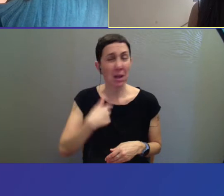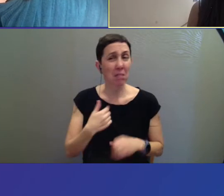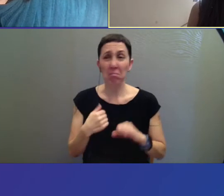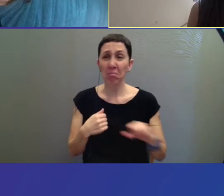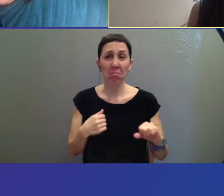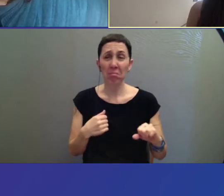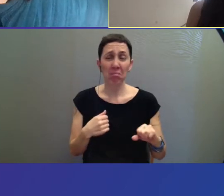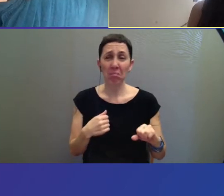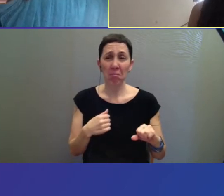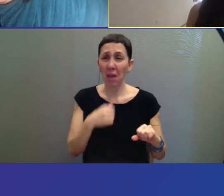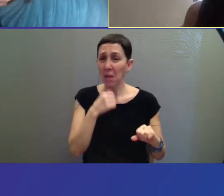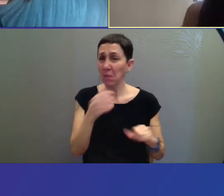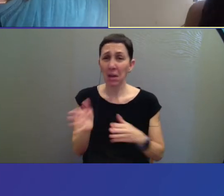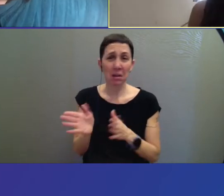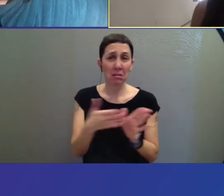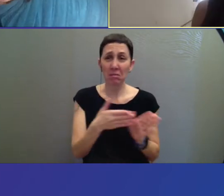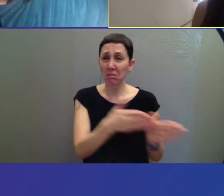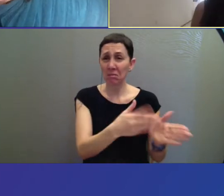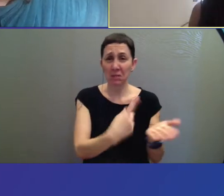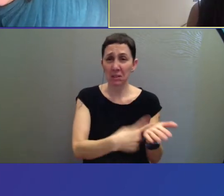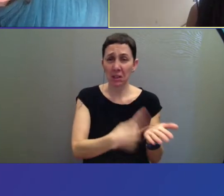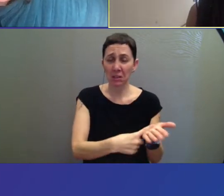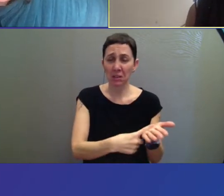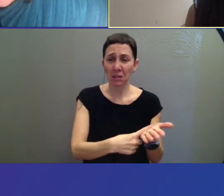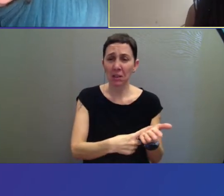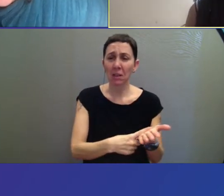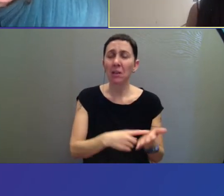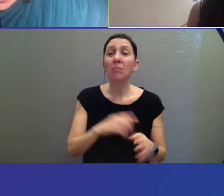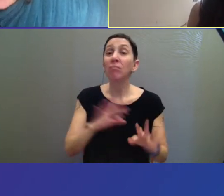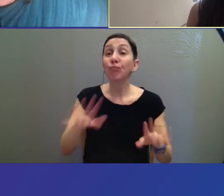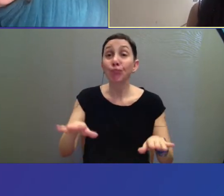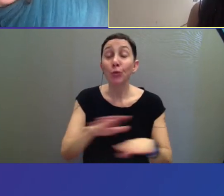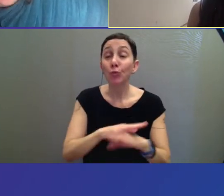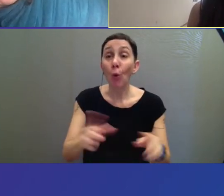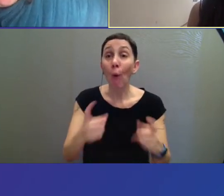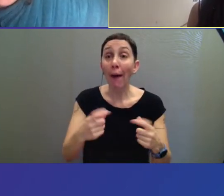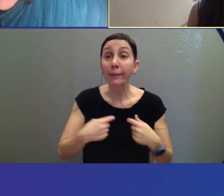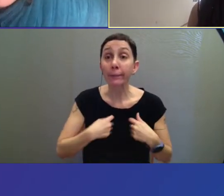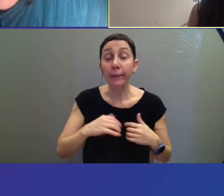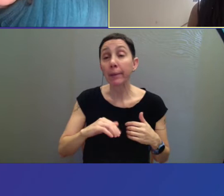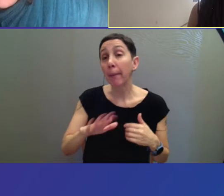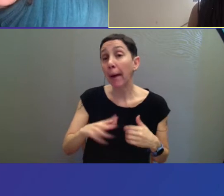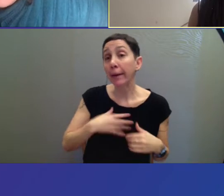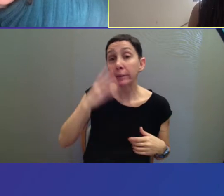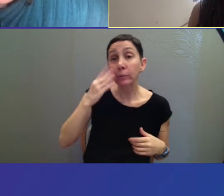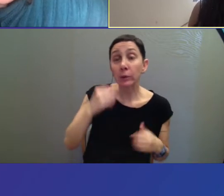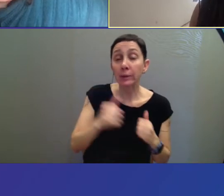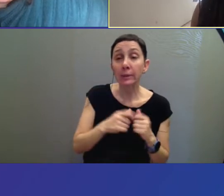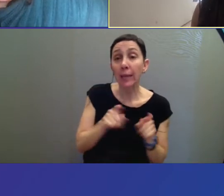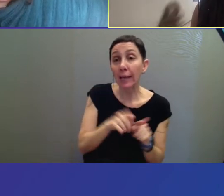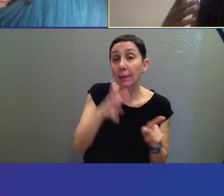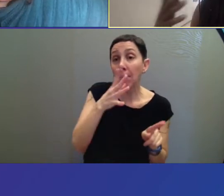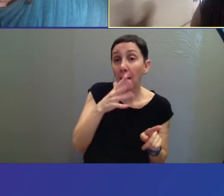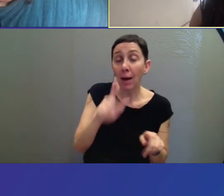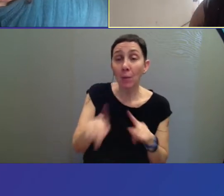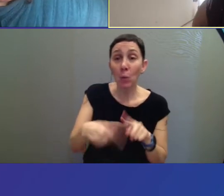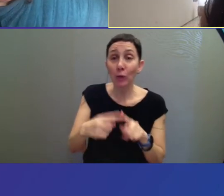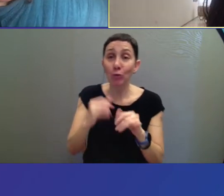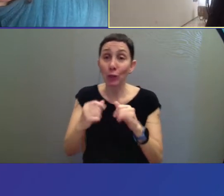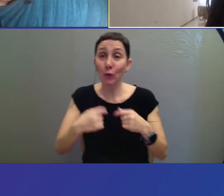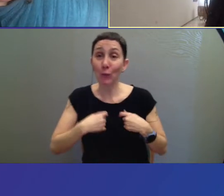so I guess, you know, spread the word. Don't ask me that because it's not going to go well. Again, these